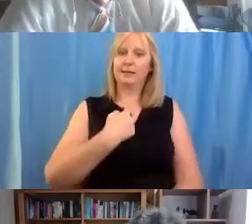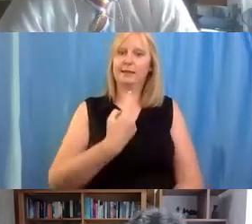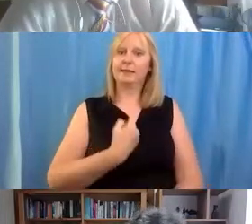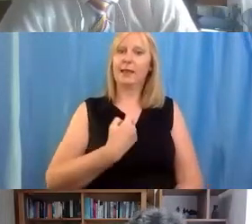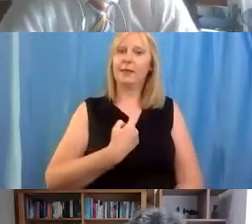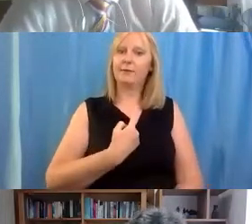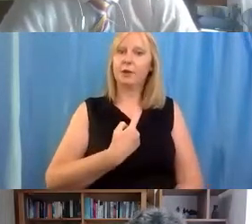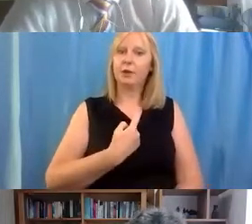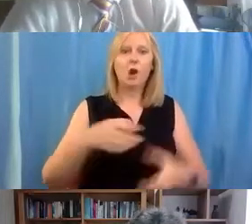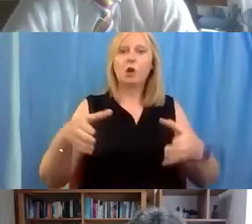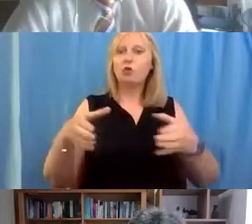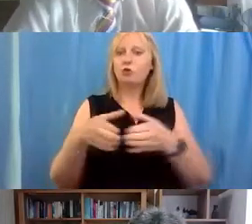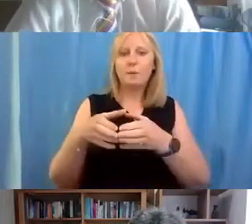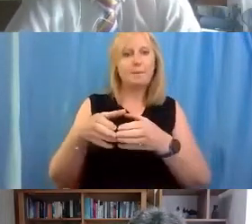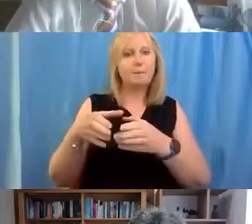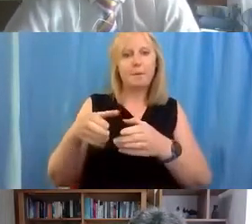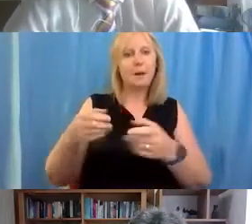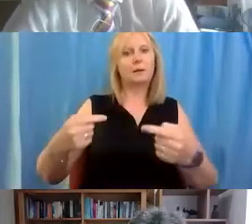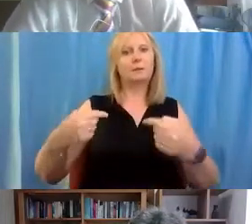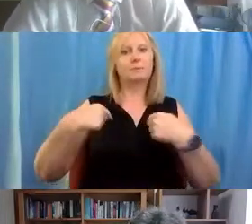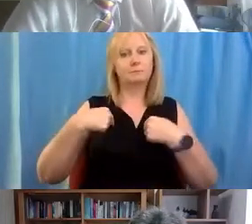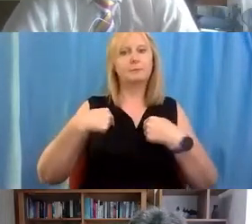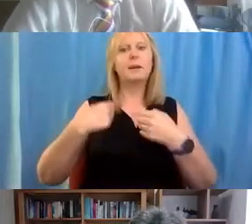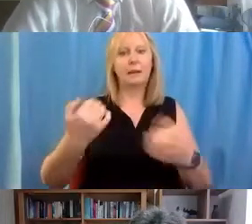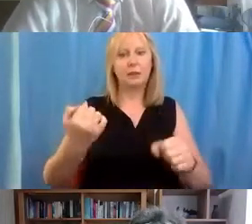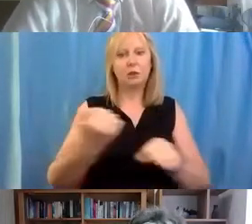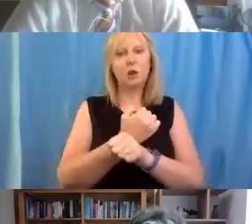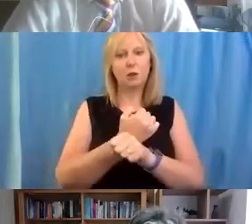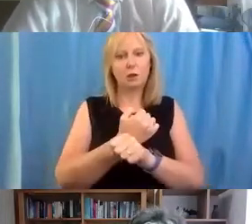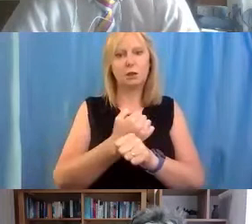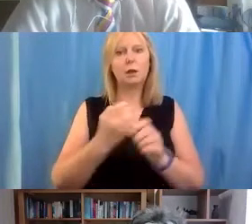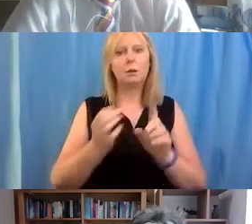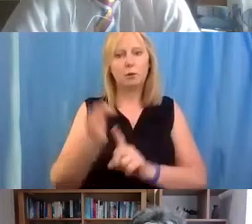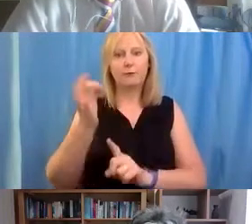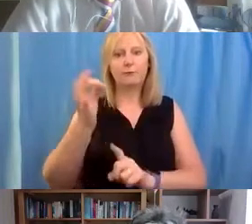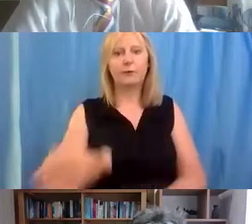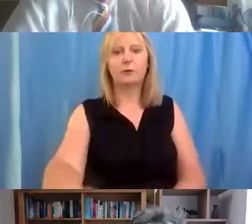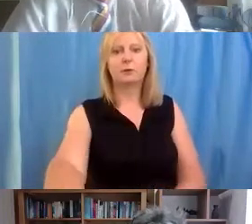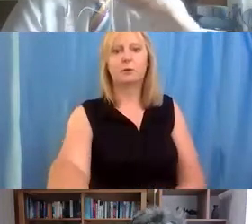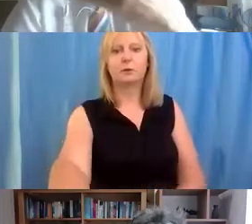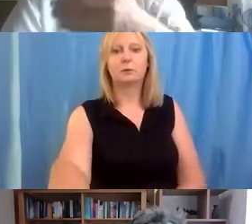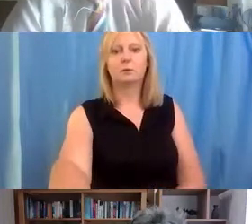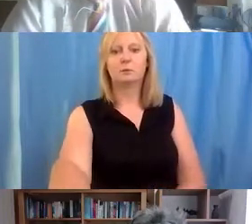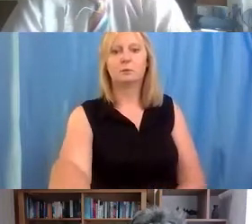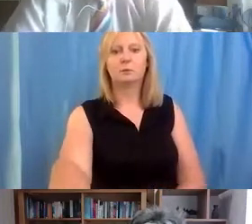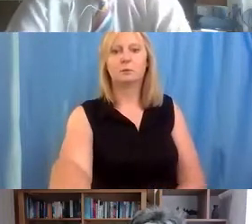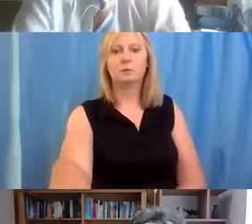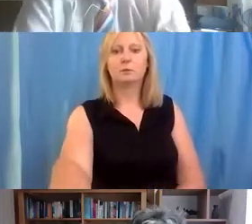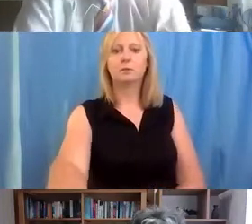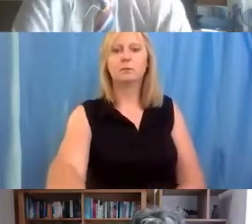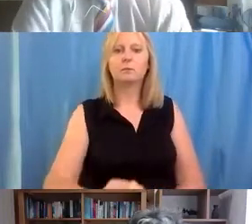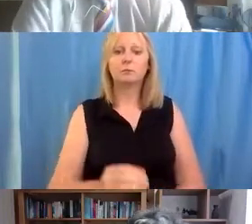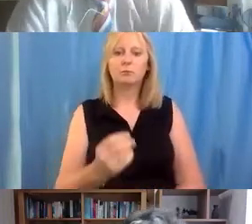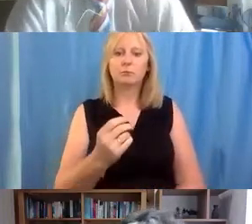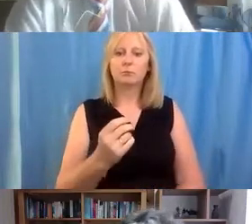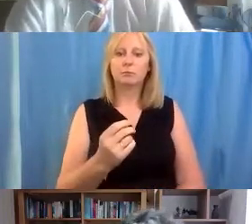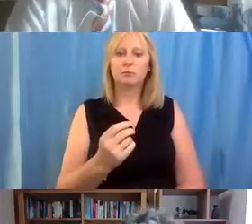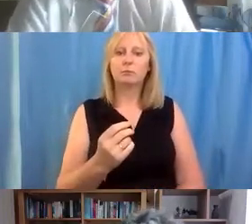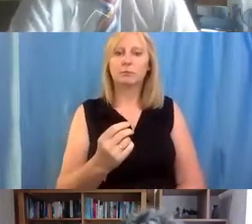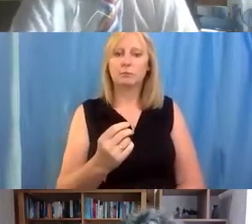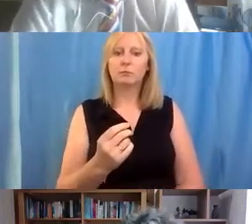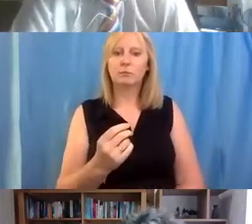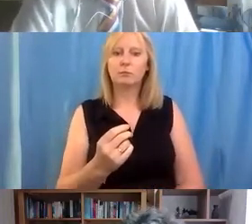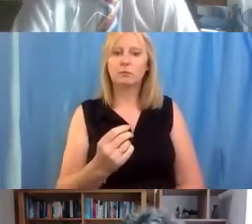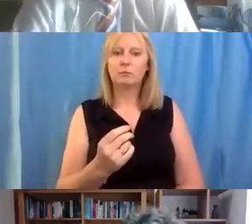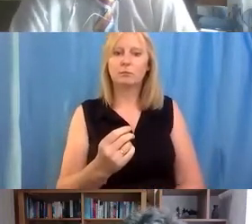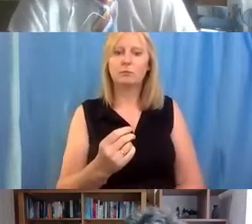what we have done. This is something we get a lot from board chairs. People just give a big list of things about this is what they did,